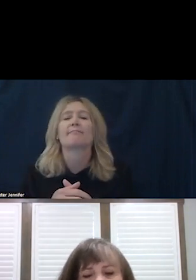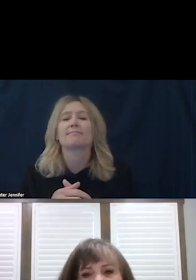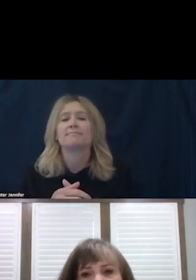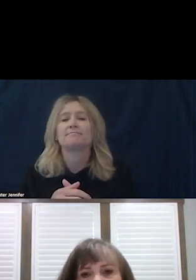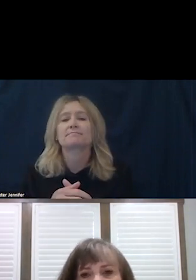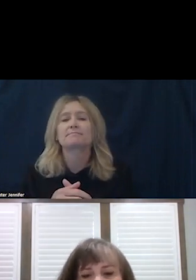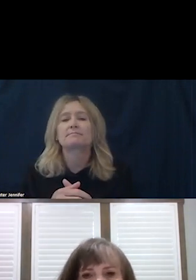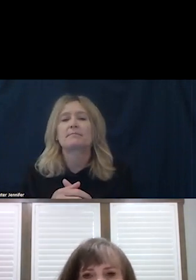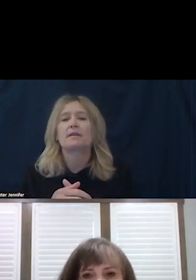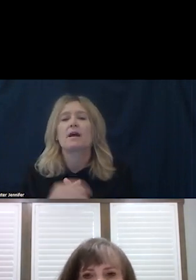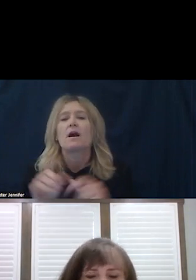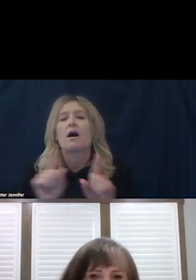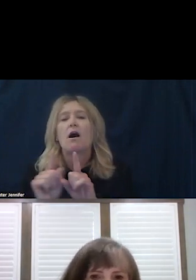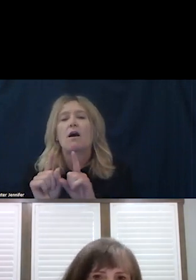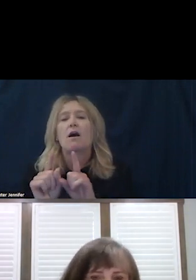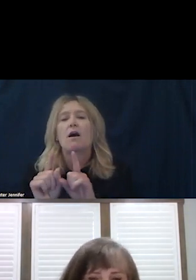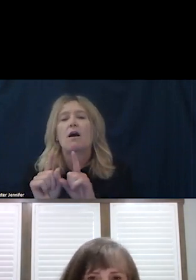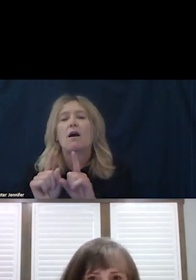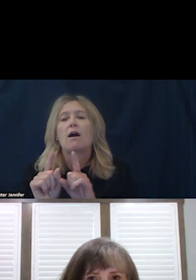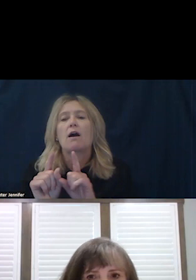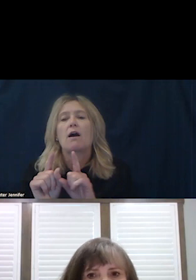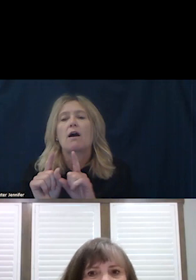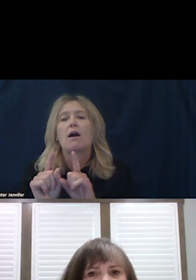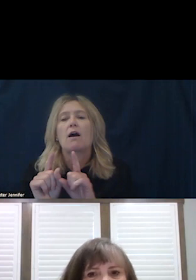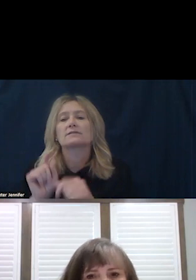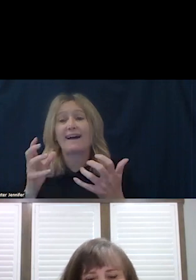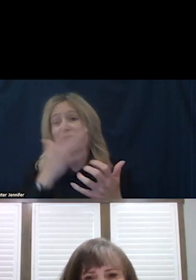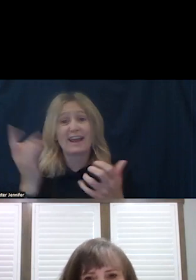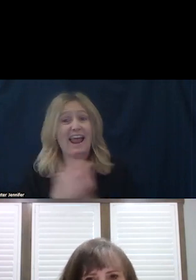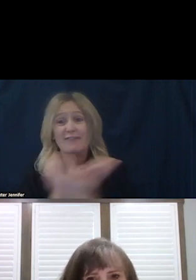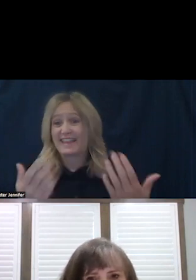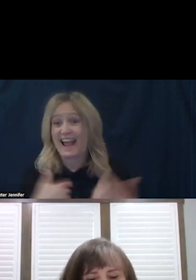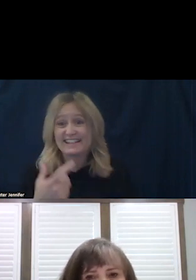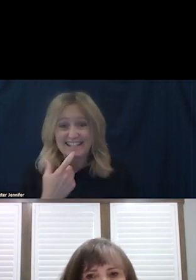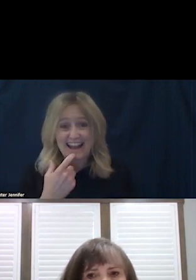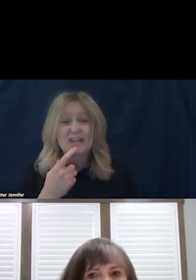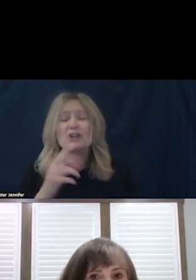Also, if you want to forget everything I just said there, you can find that